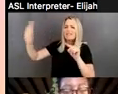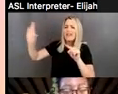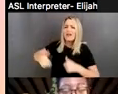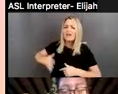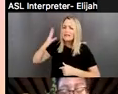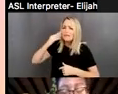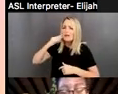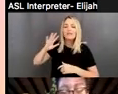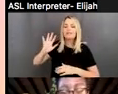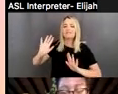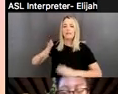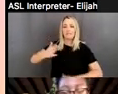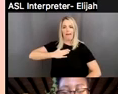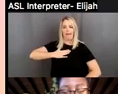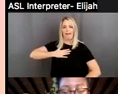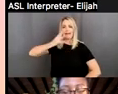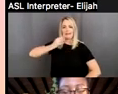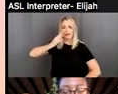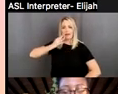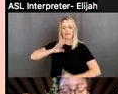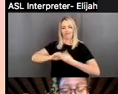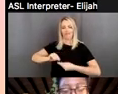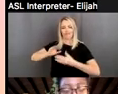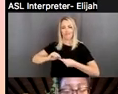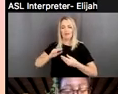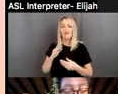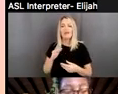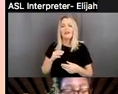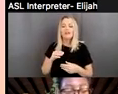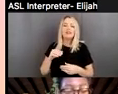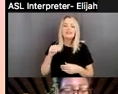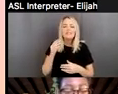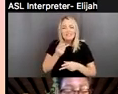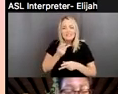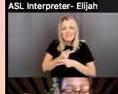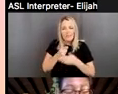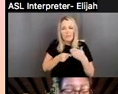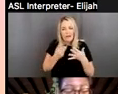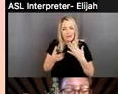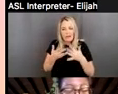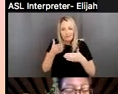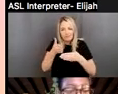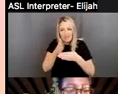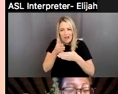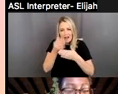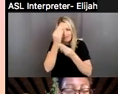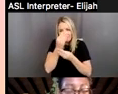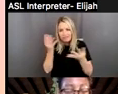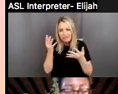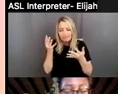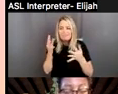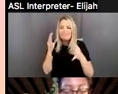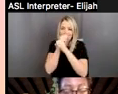or outside of this particular space, and keeping what's shared with you in this space. So some notes of